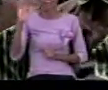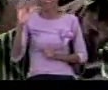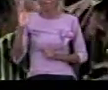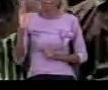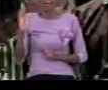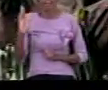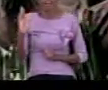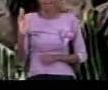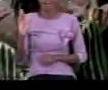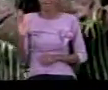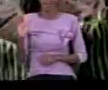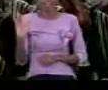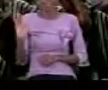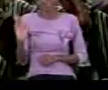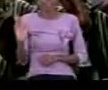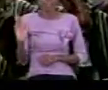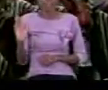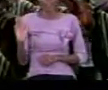Oh,